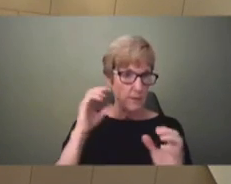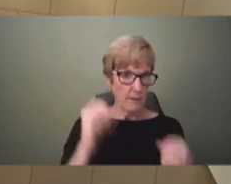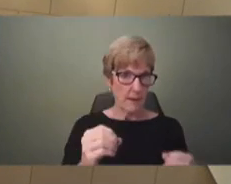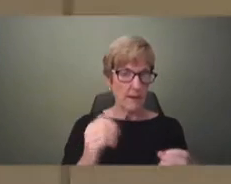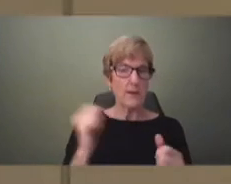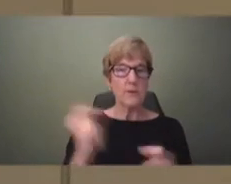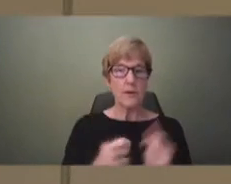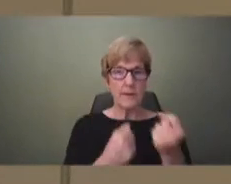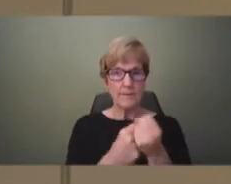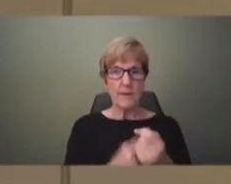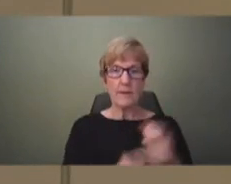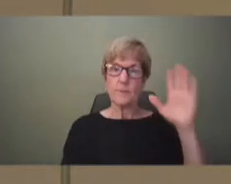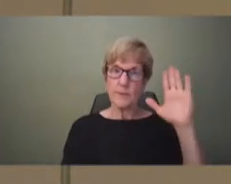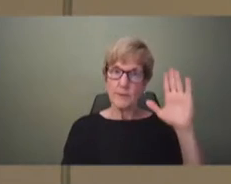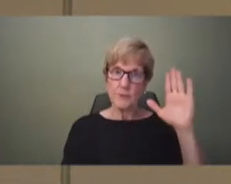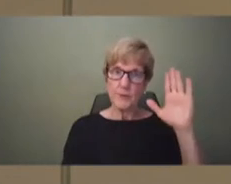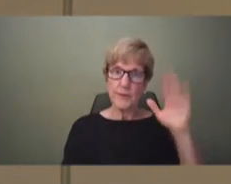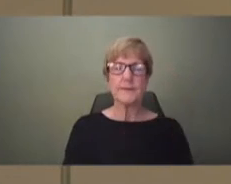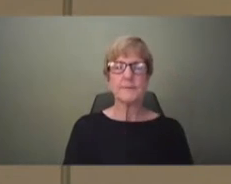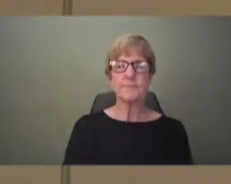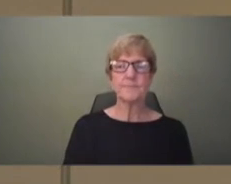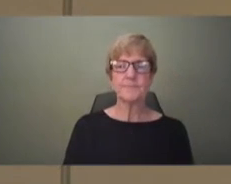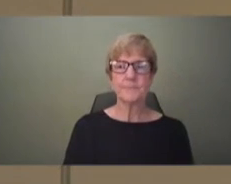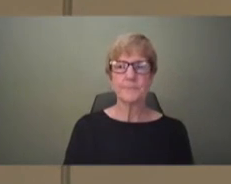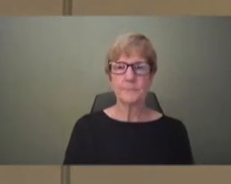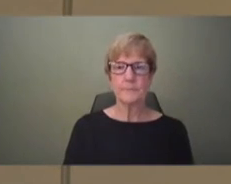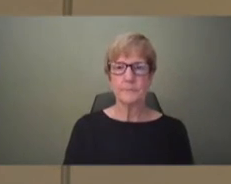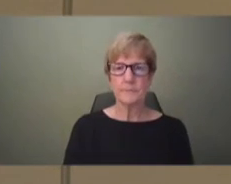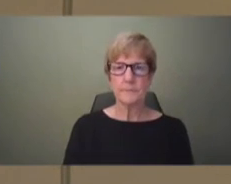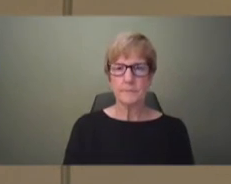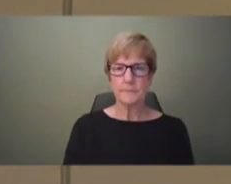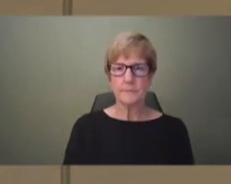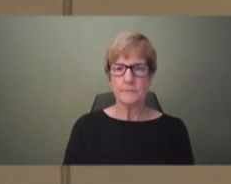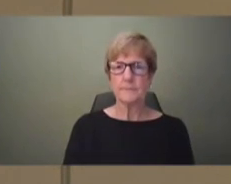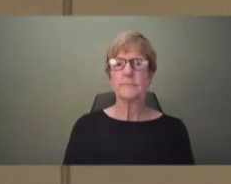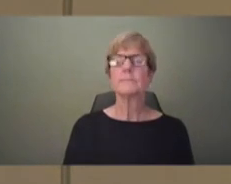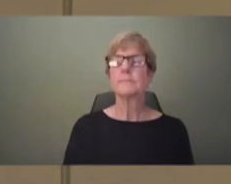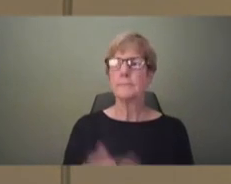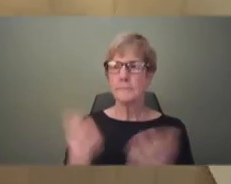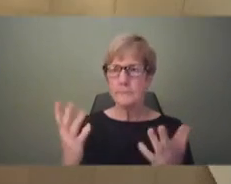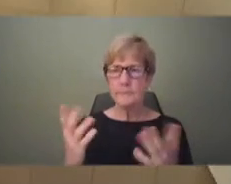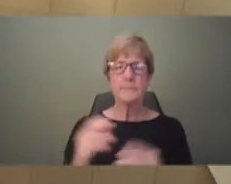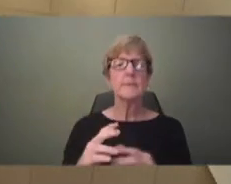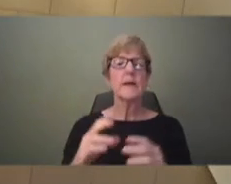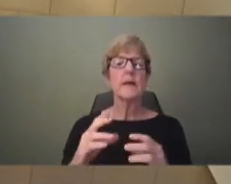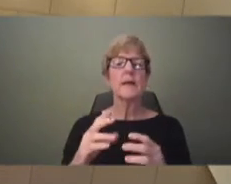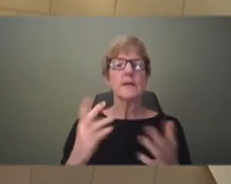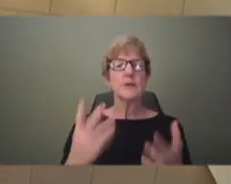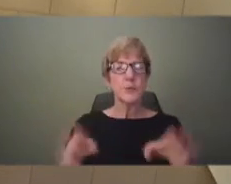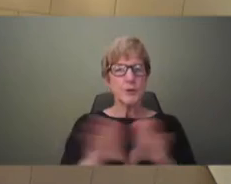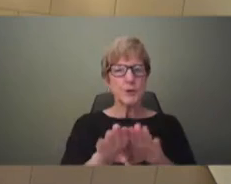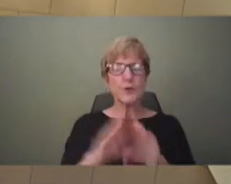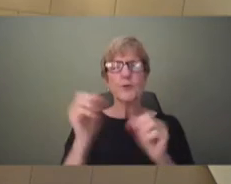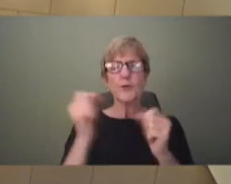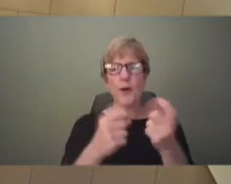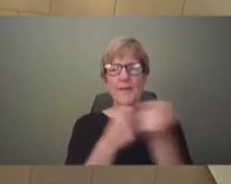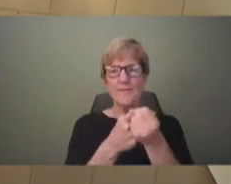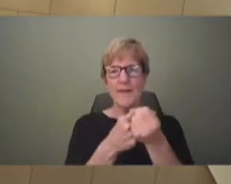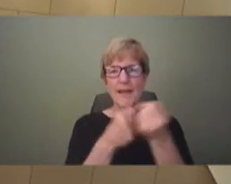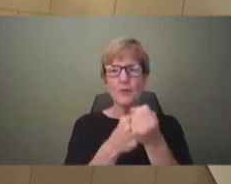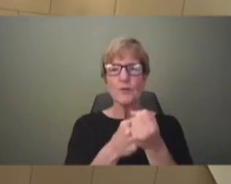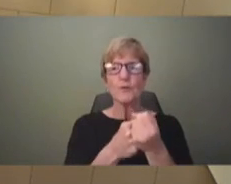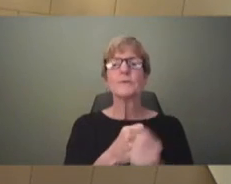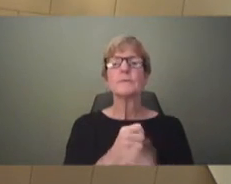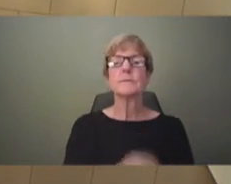hand post unanimous there's been a motion to adjourn uh before